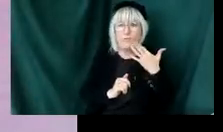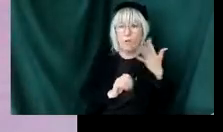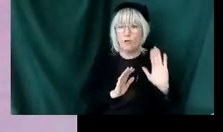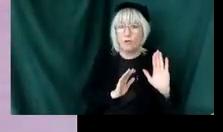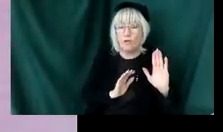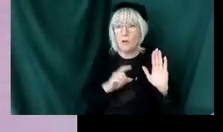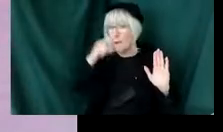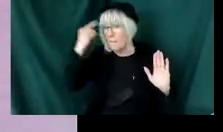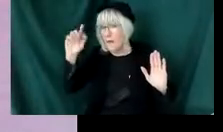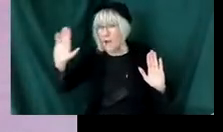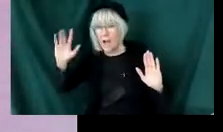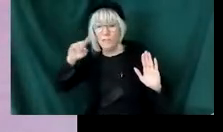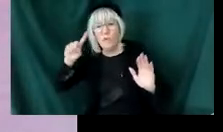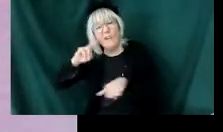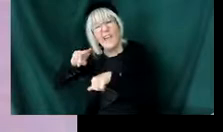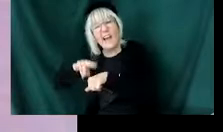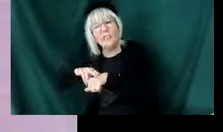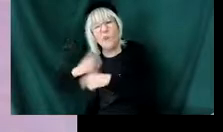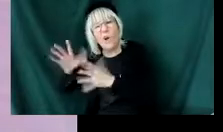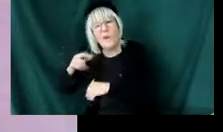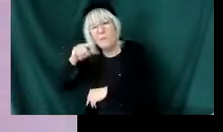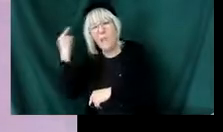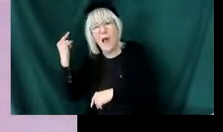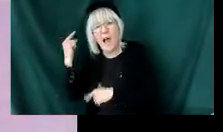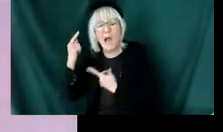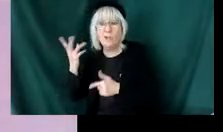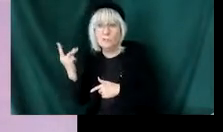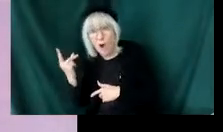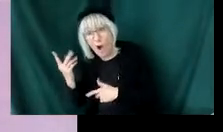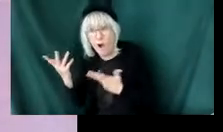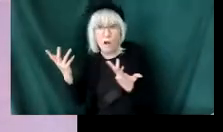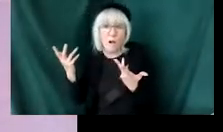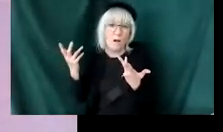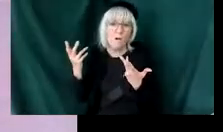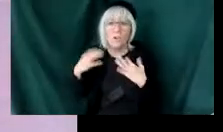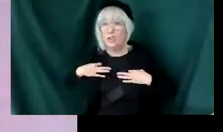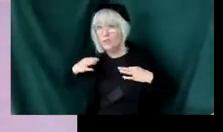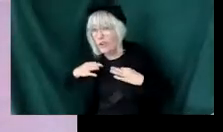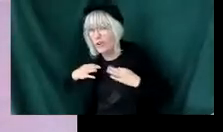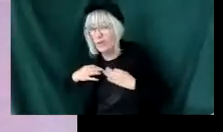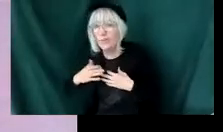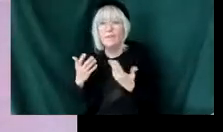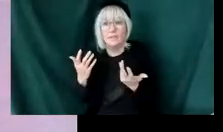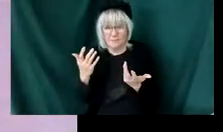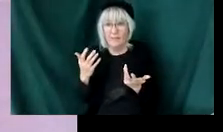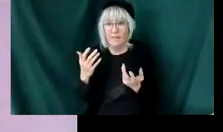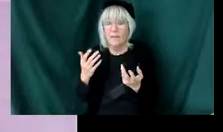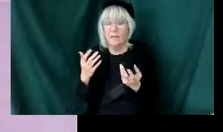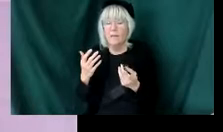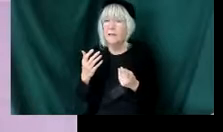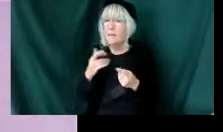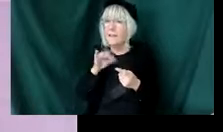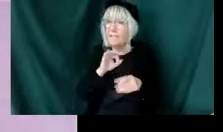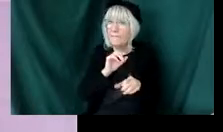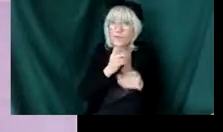leave the black for naturally black things like black hair or black dog or black shirt or whatever. But when we're working